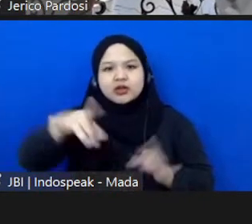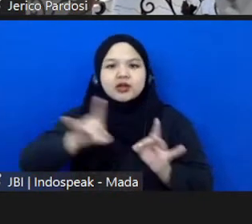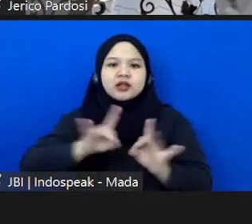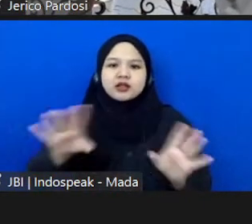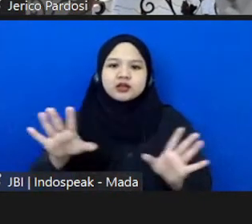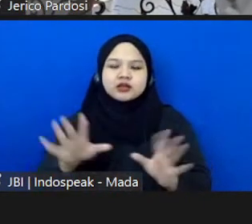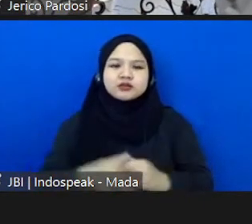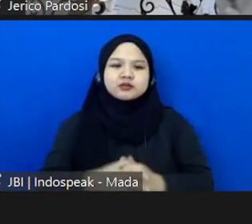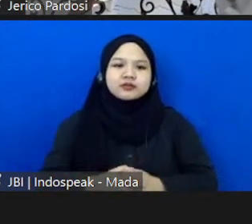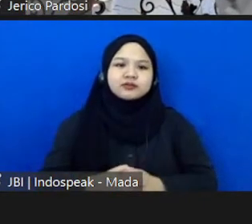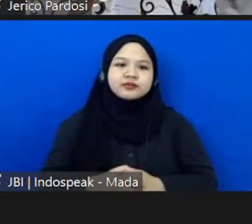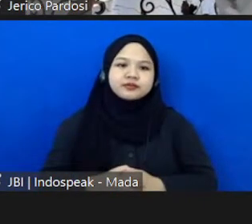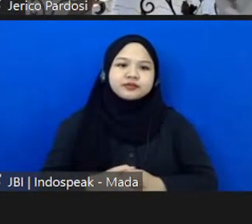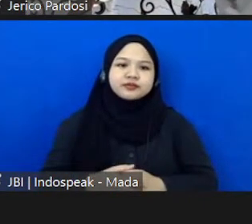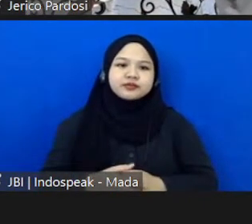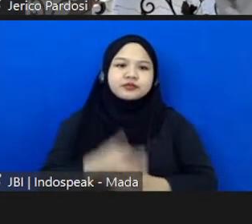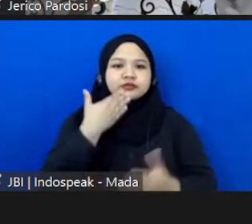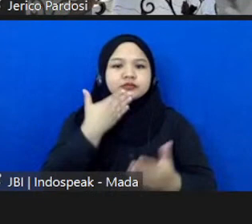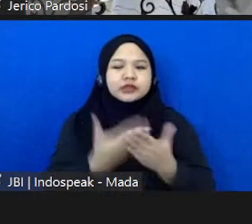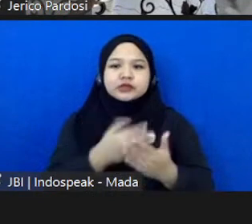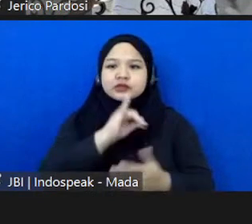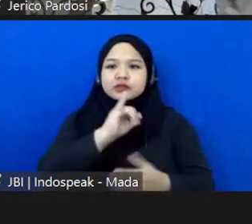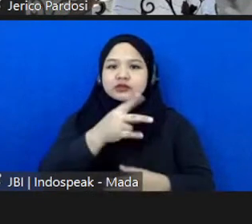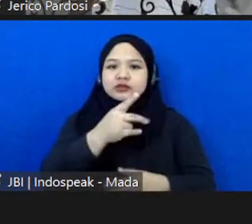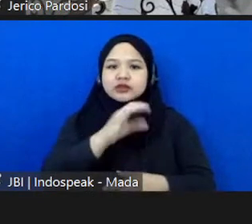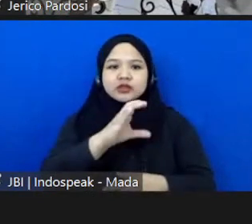and Mas Salut.